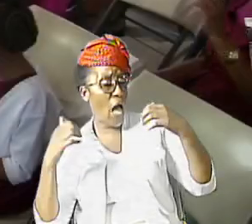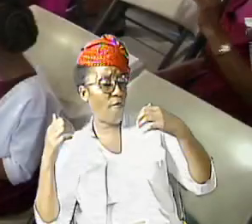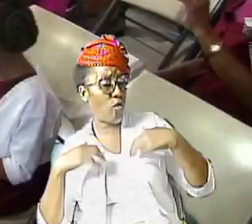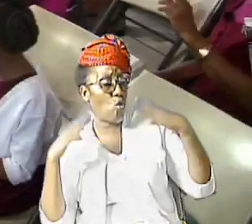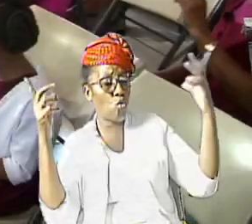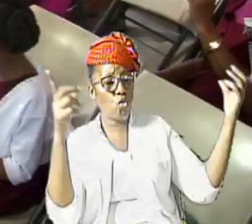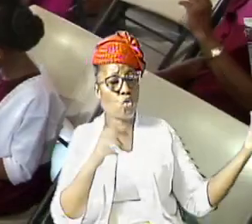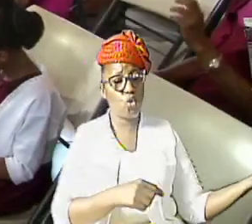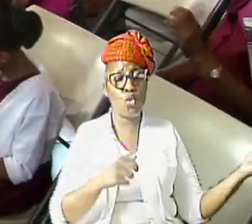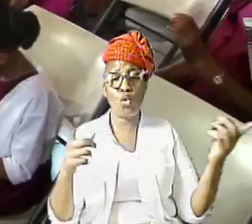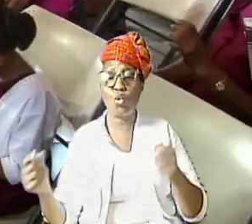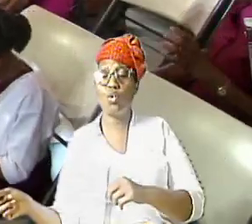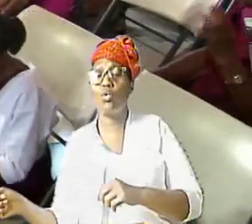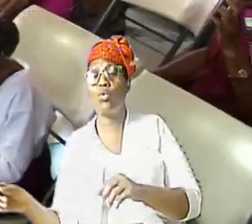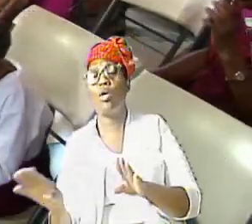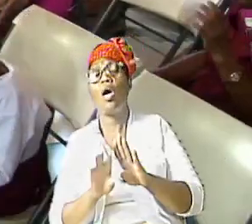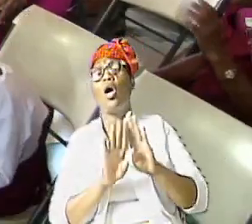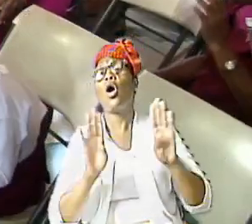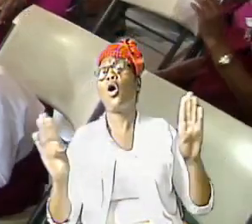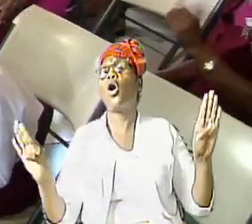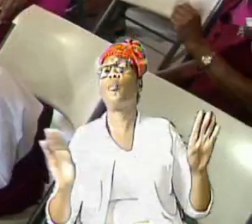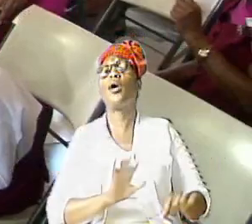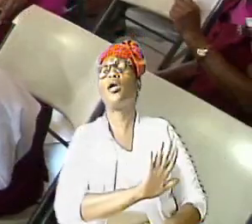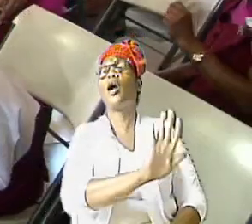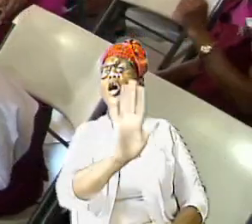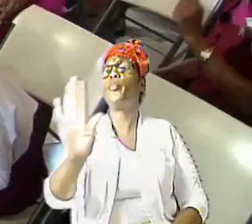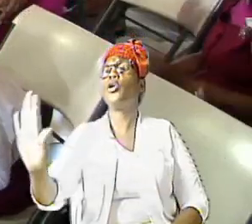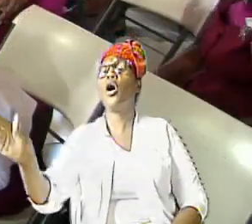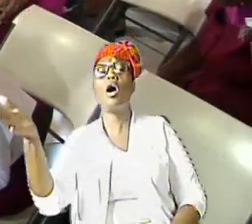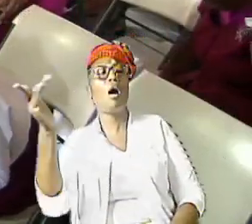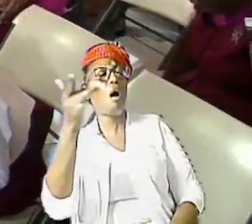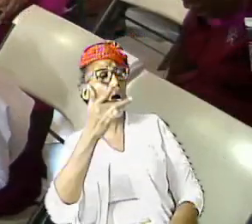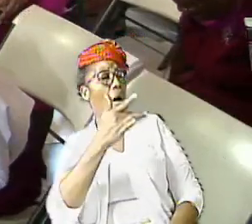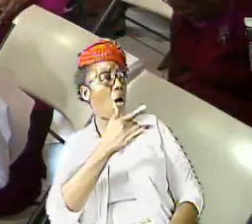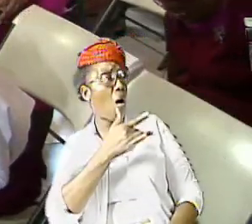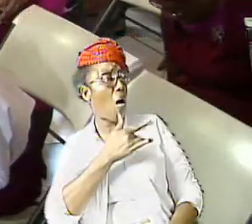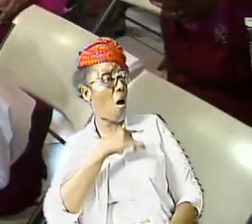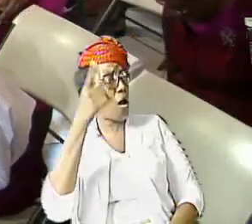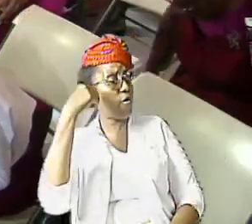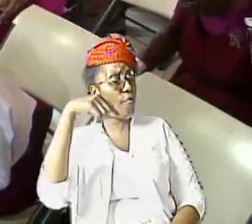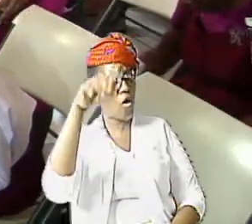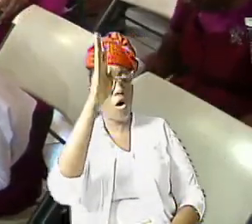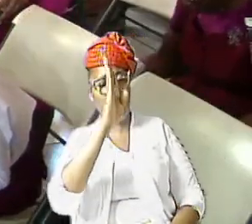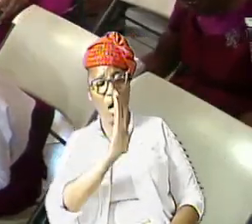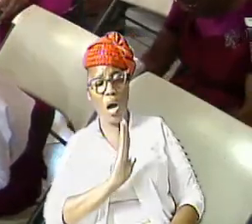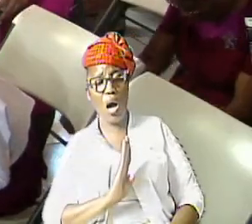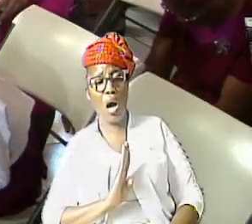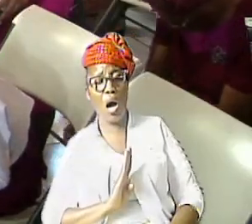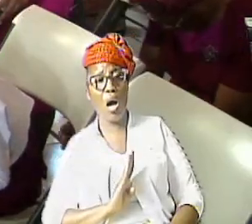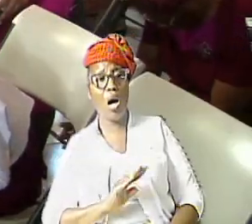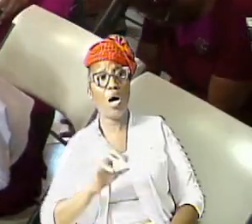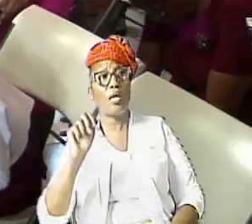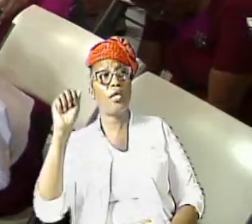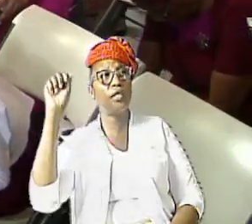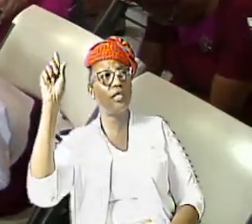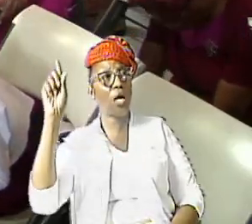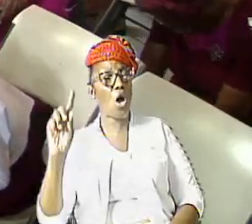here. All you got to do is open up your heart. Yes.